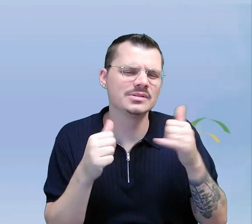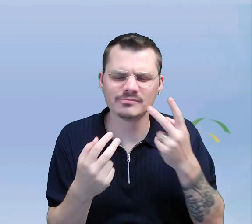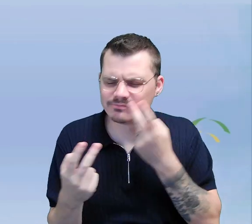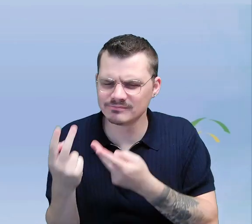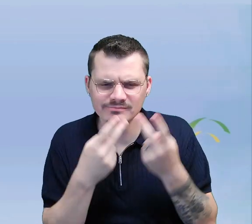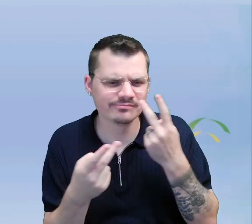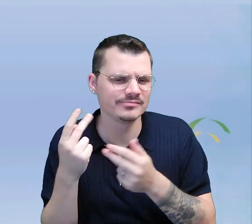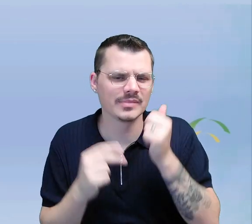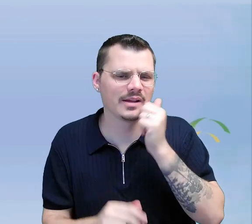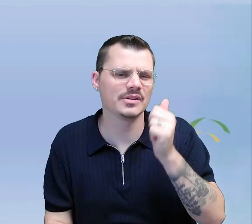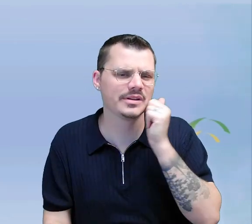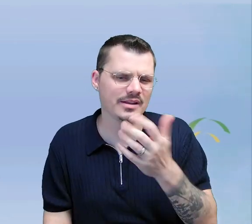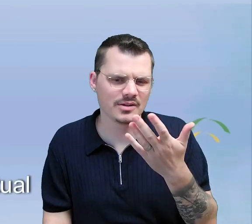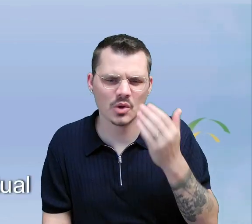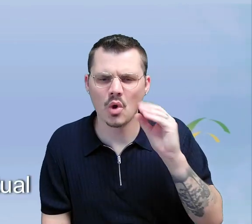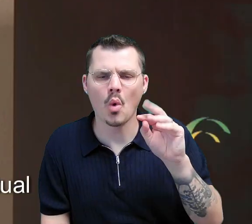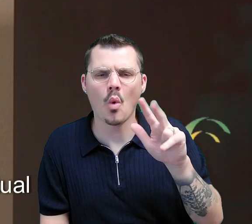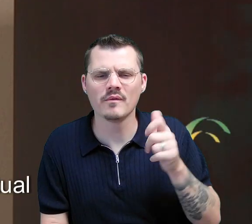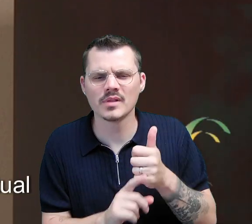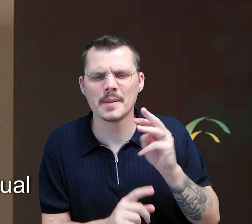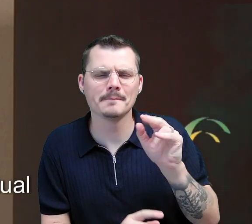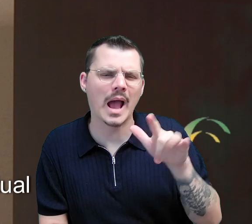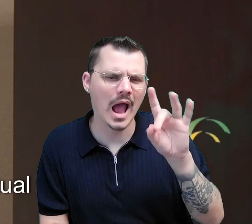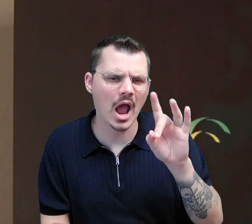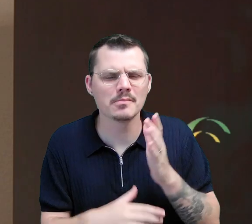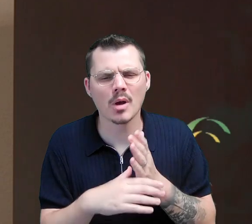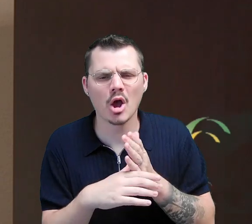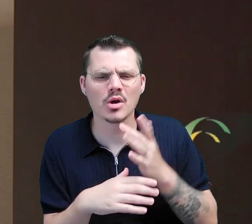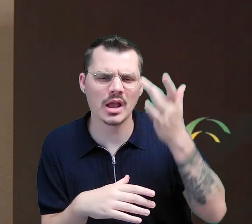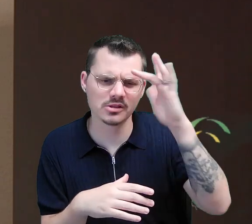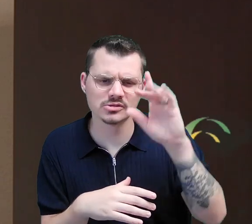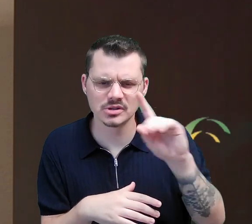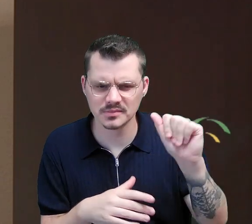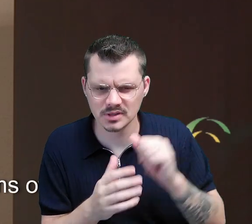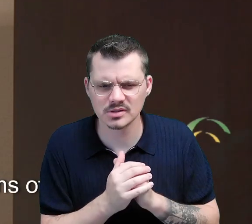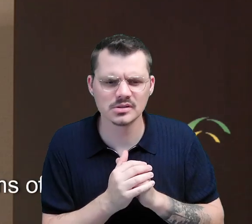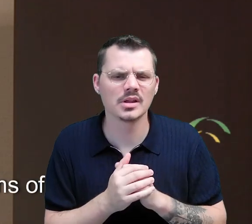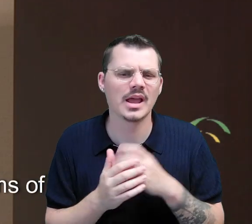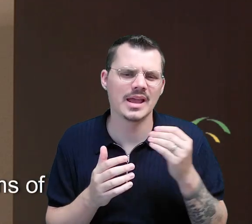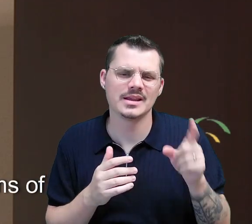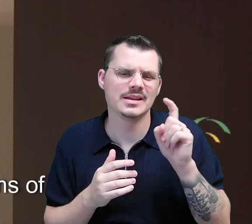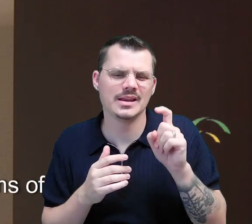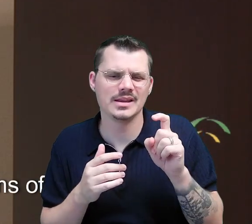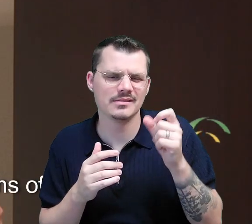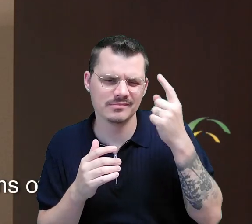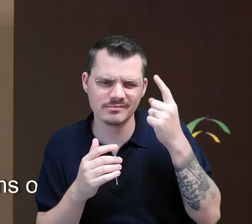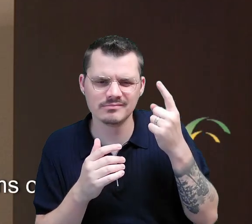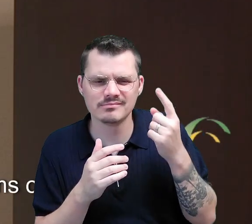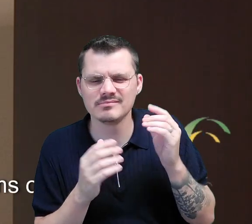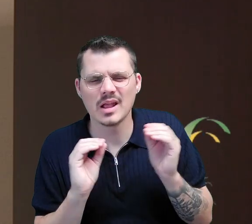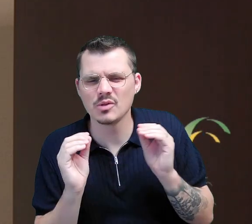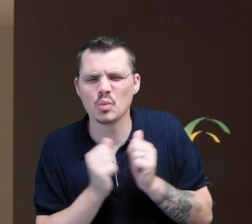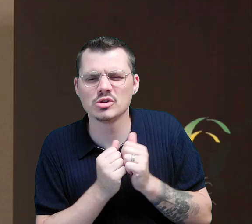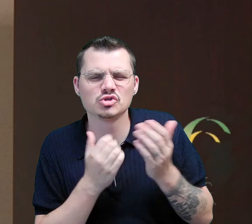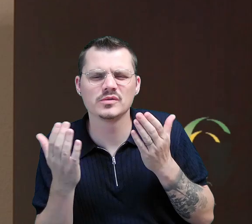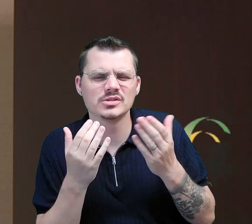pretty much every day. Orville had, mild to moderate intellectual disability, and he needed next to nothing in terms